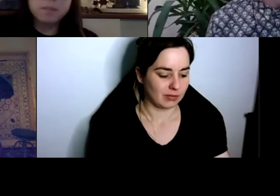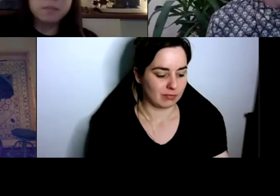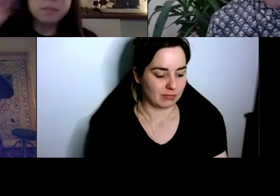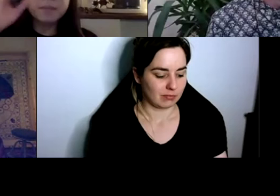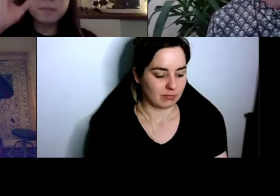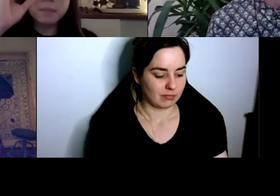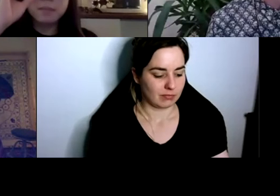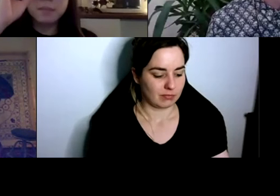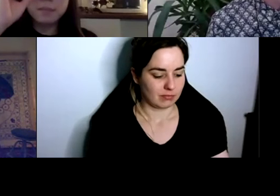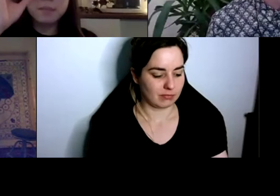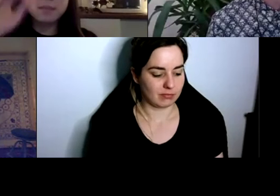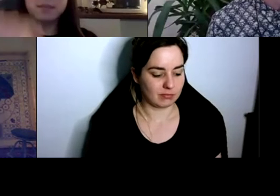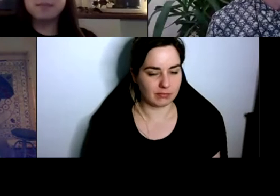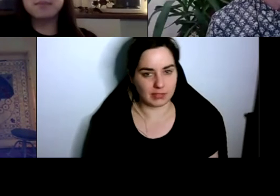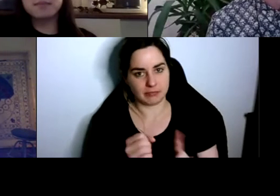question.